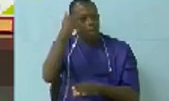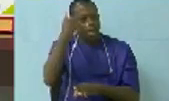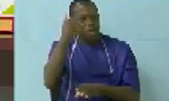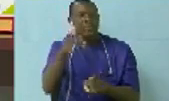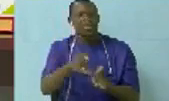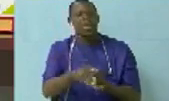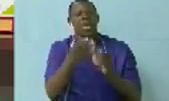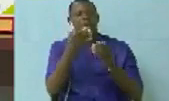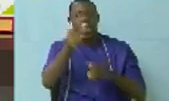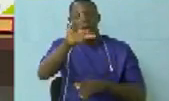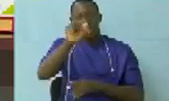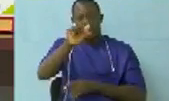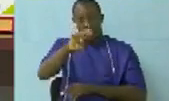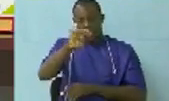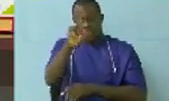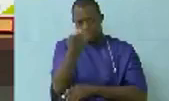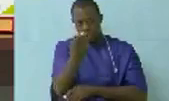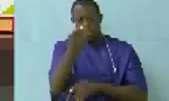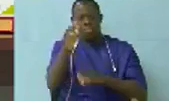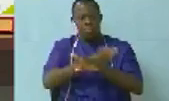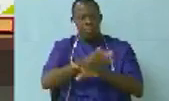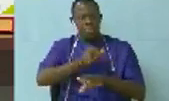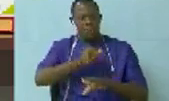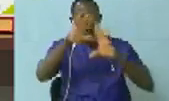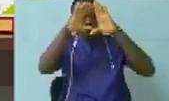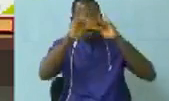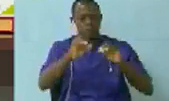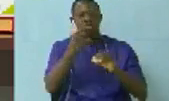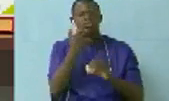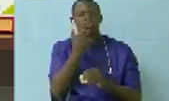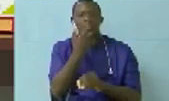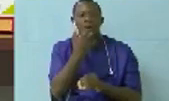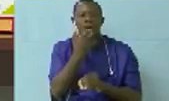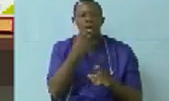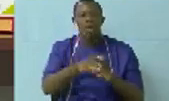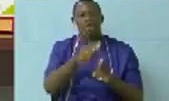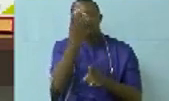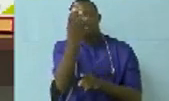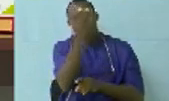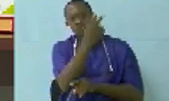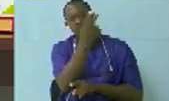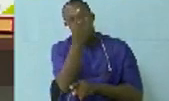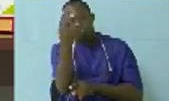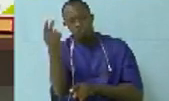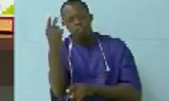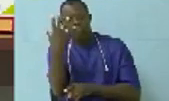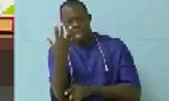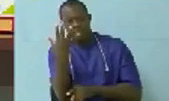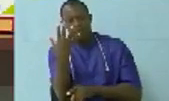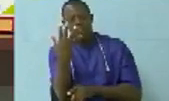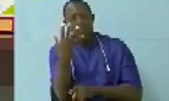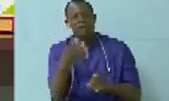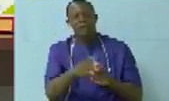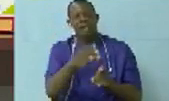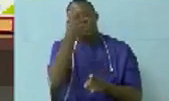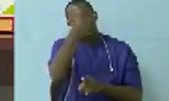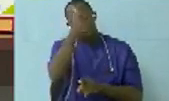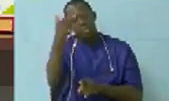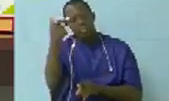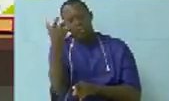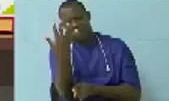No. Langtombong's office number. Langtombong office number. 4225. 4225.